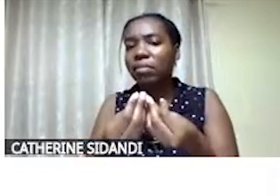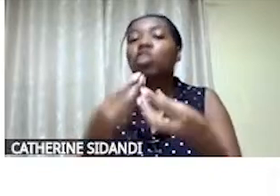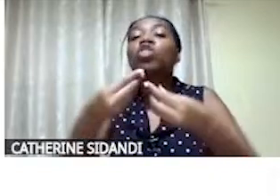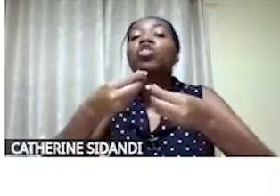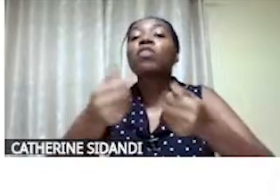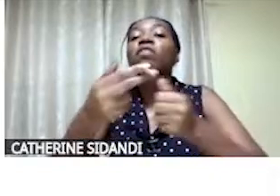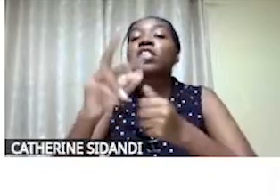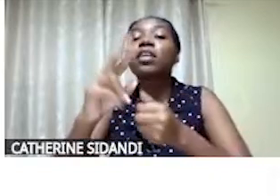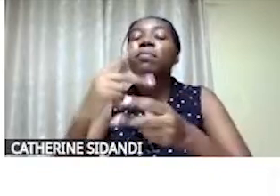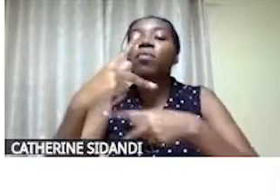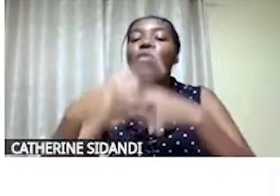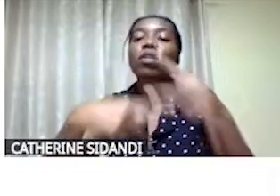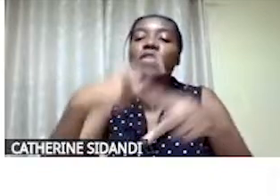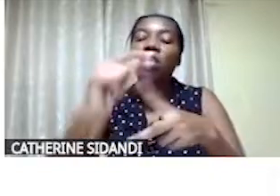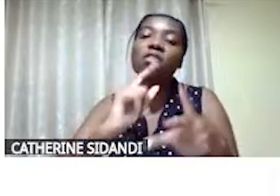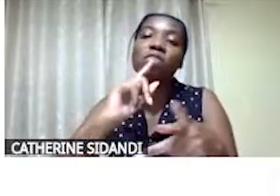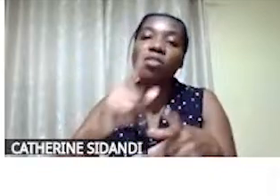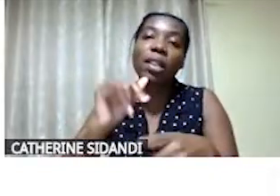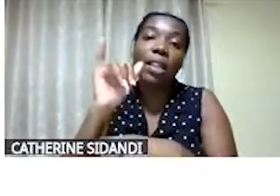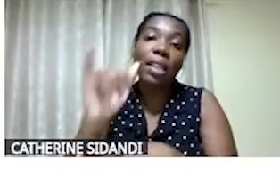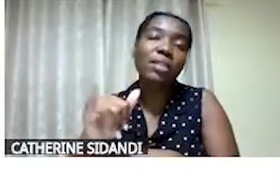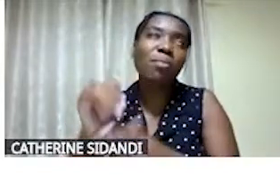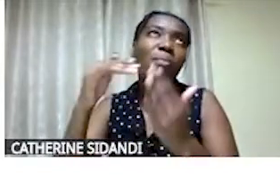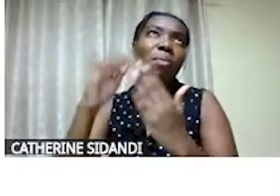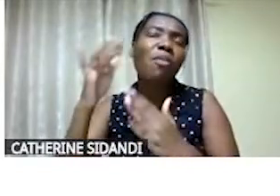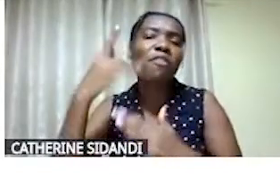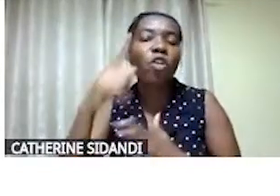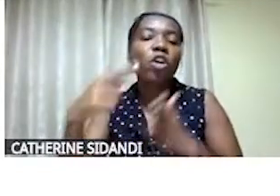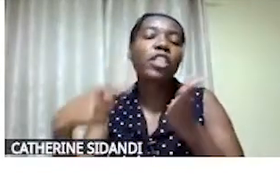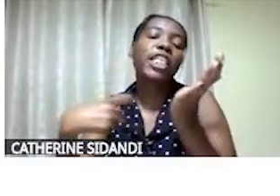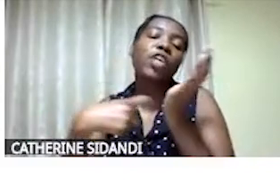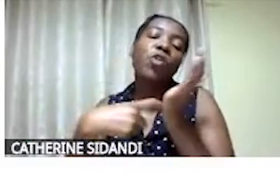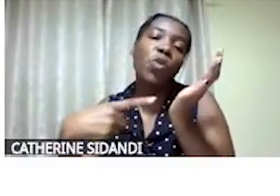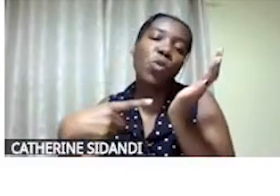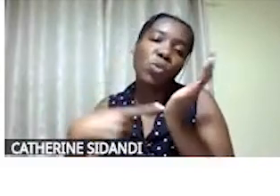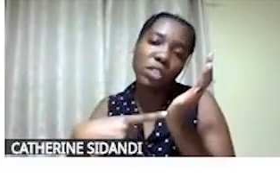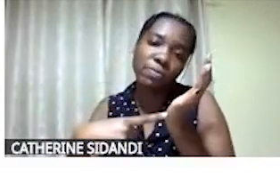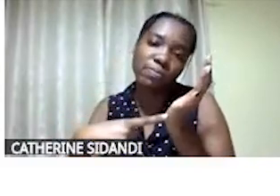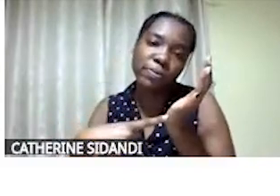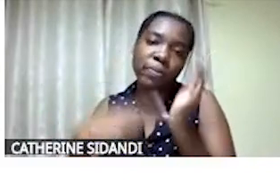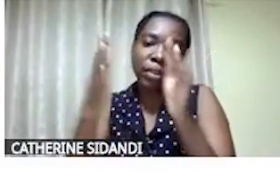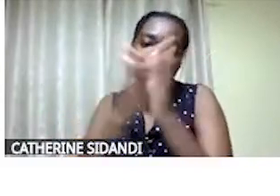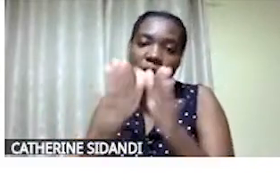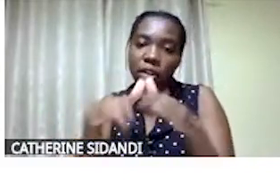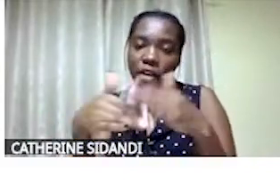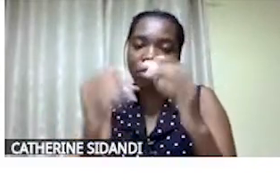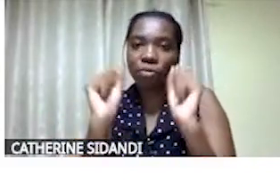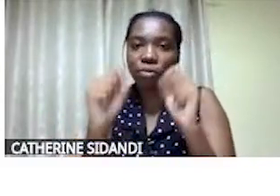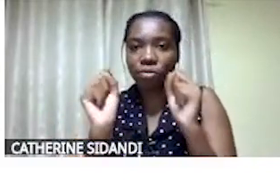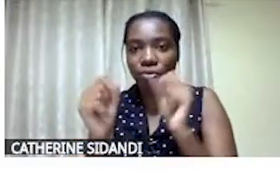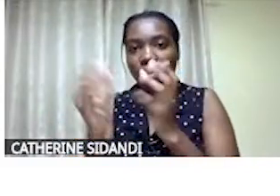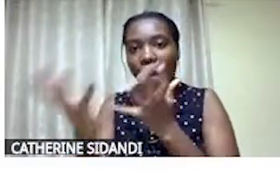SMEs' life, but for them it would be more of tech, yeah, and how they can bring this in the